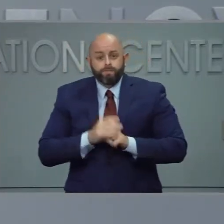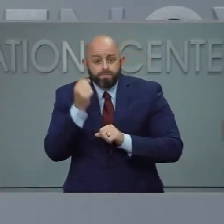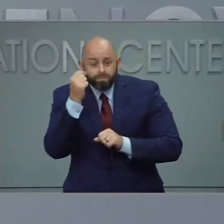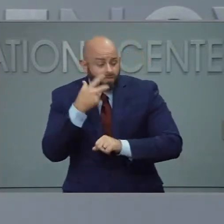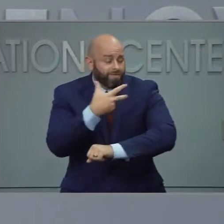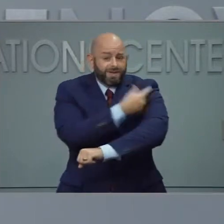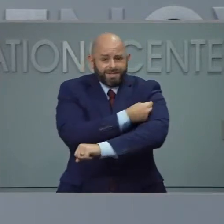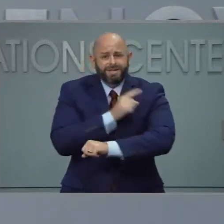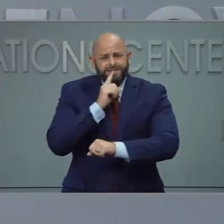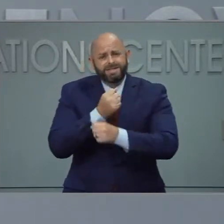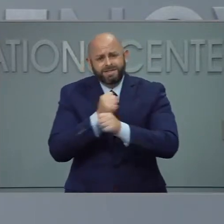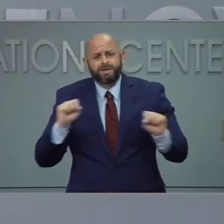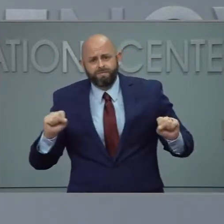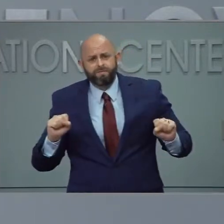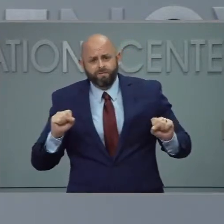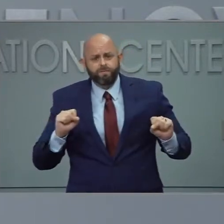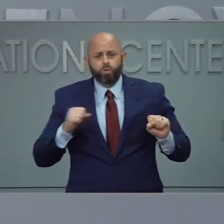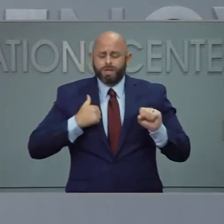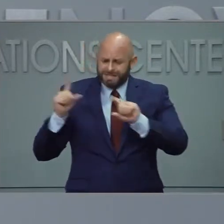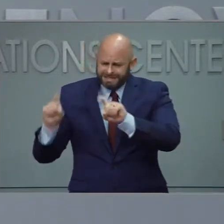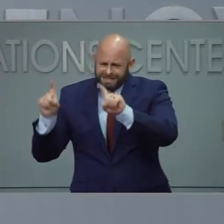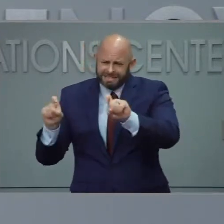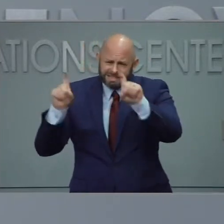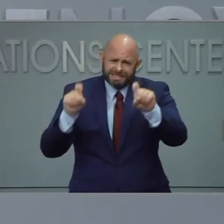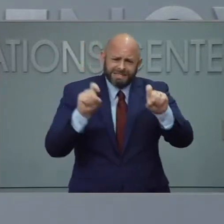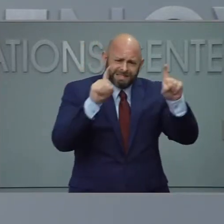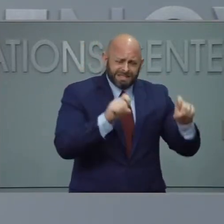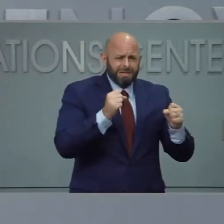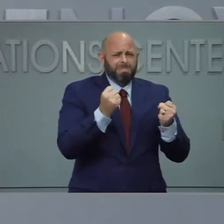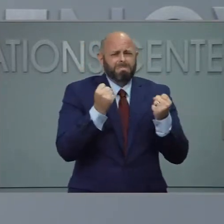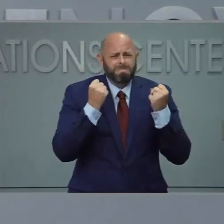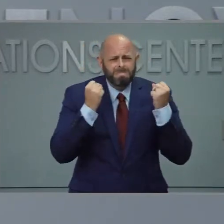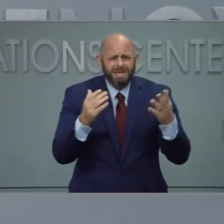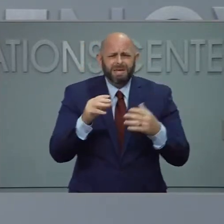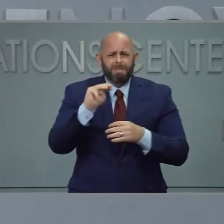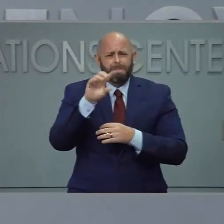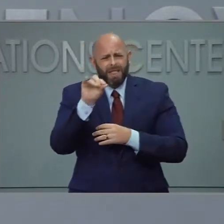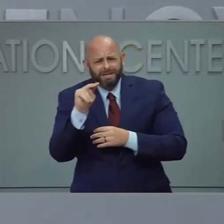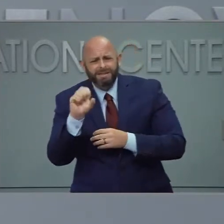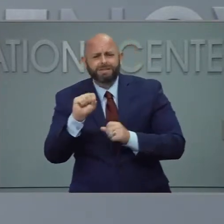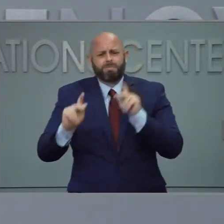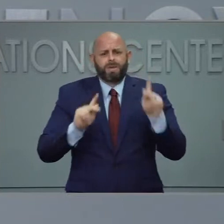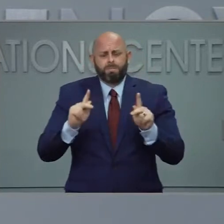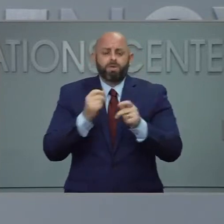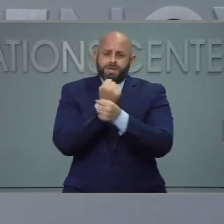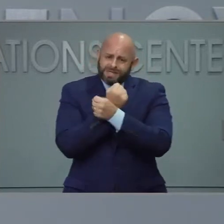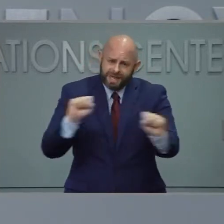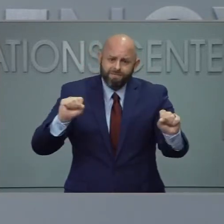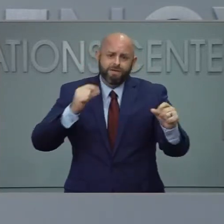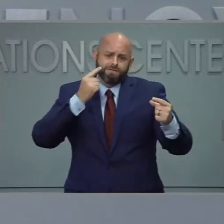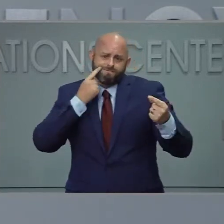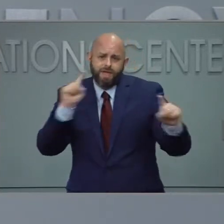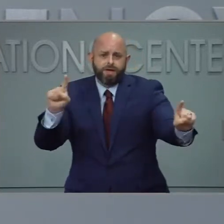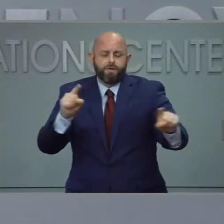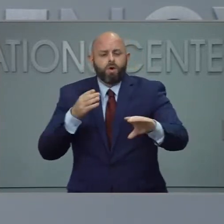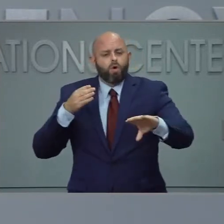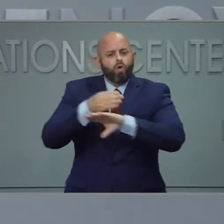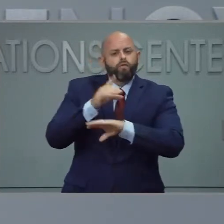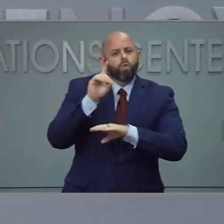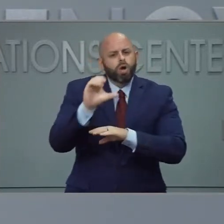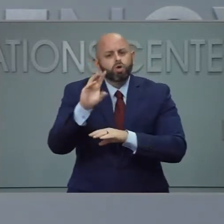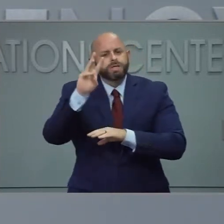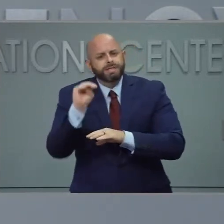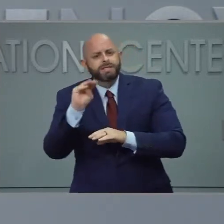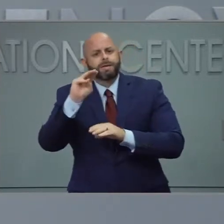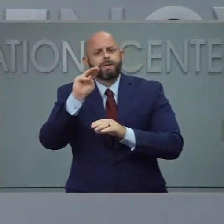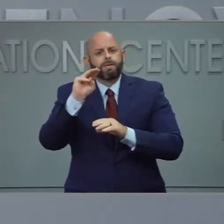ages 12 and older have proven that vaccines are safe and effective. More than 160 million Americans